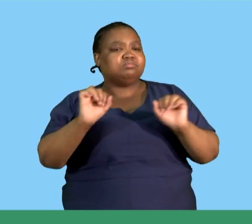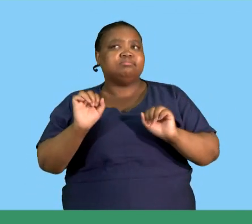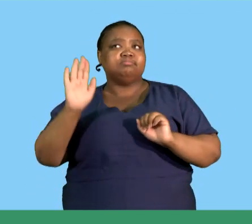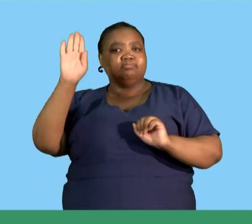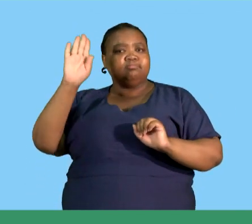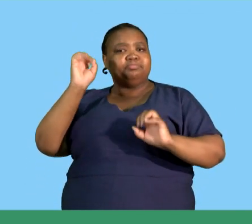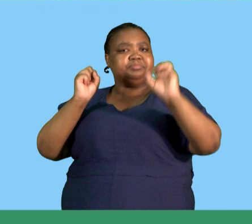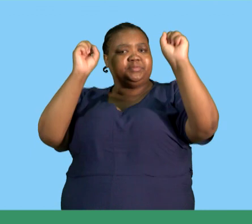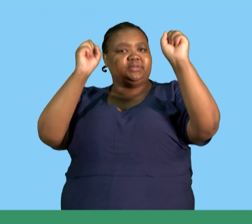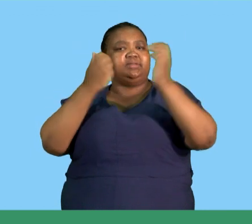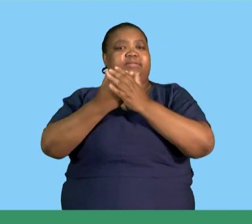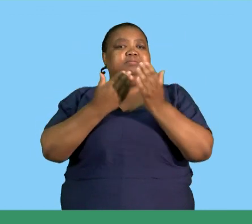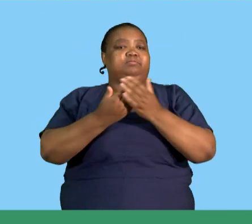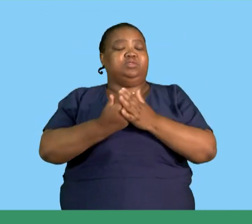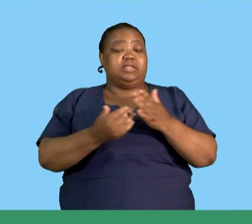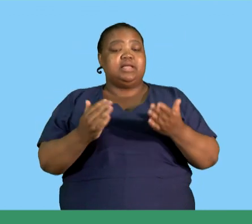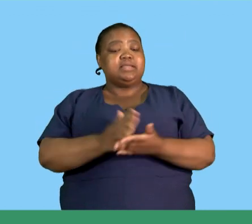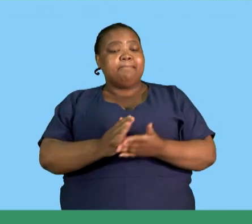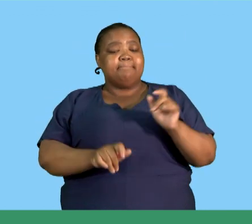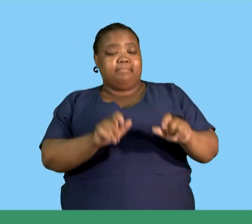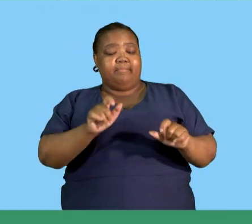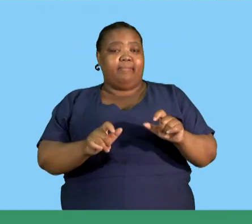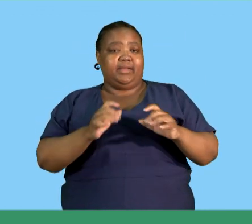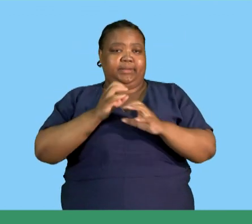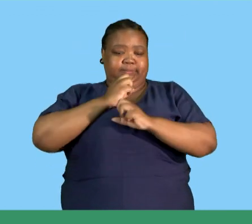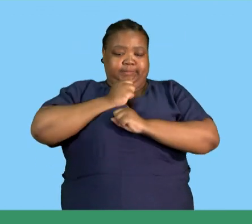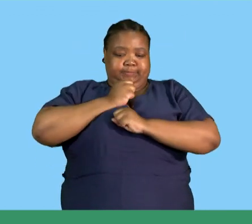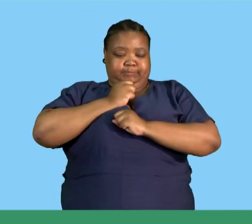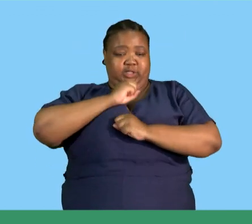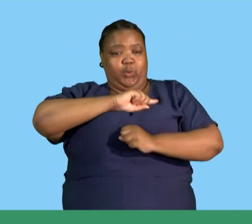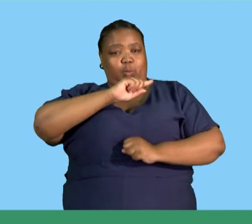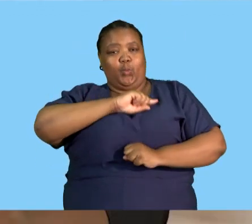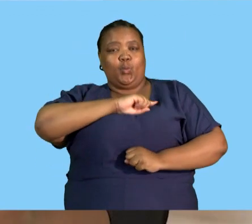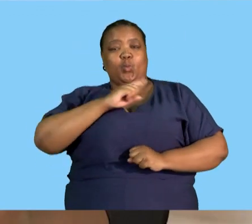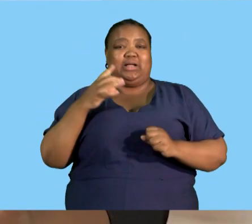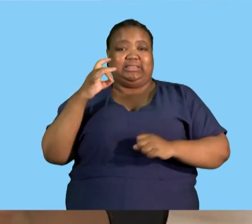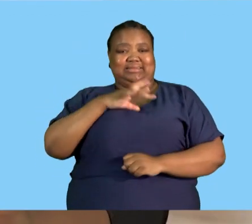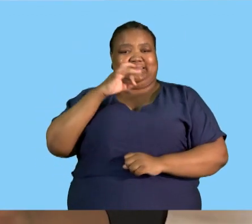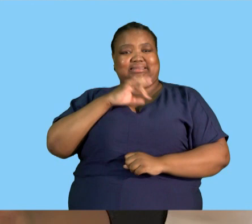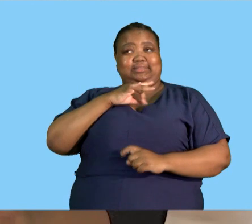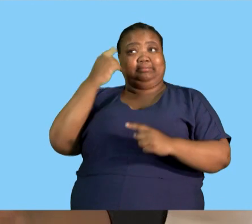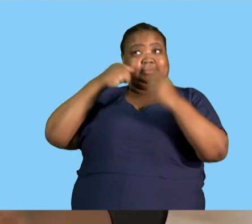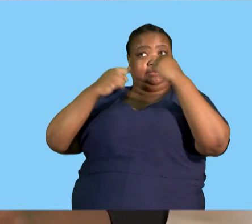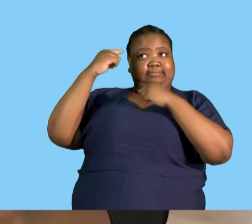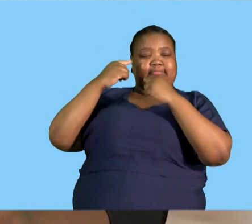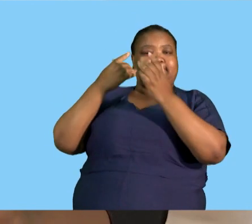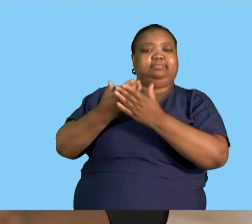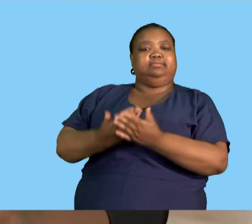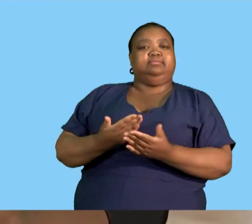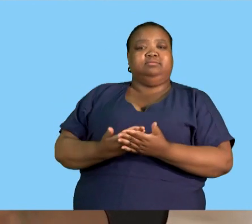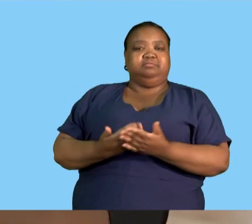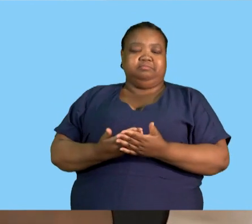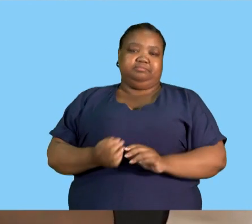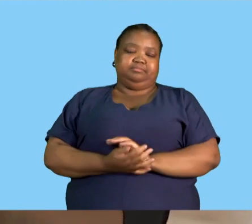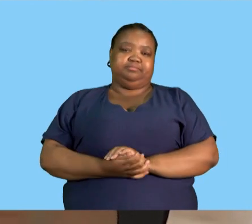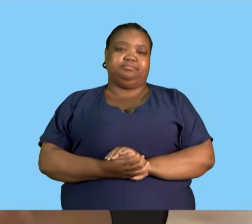people may withhold their opinions or their views. Why? Out of fear of being criticized by others. And that does what? It hampers